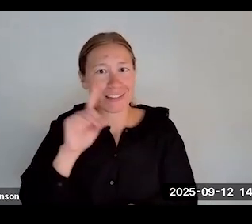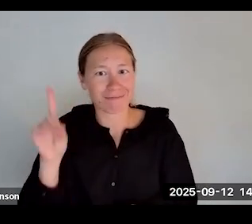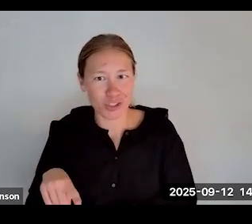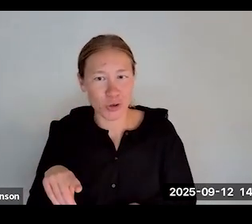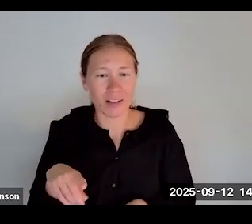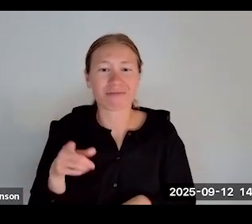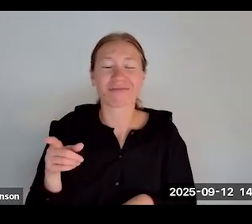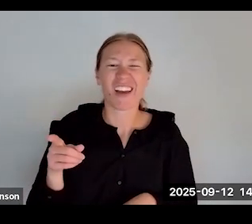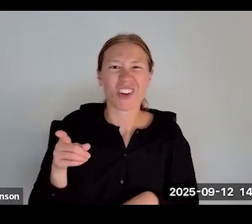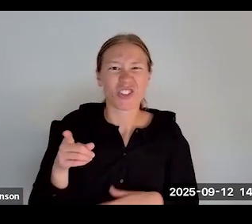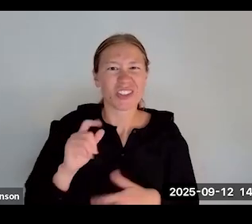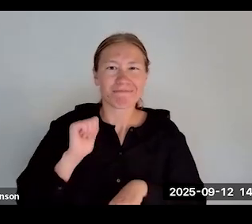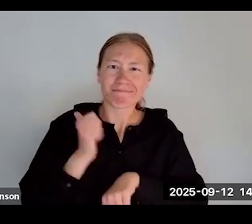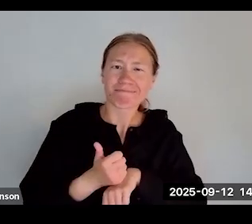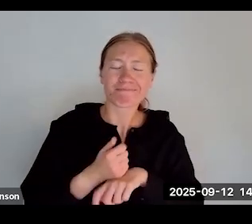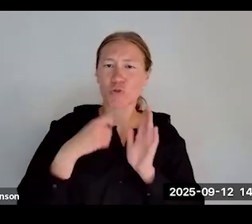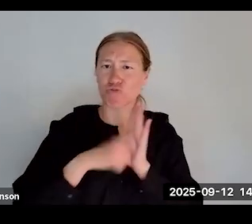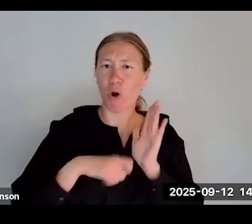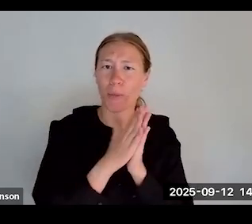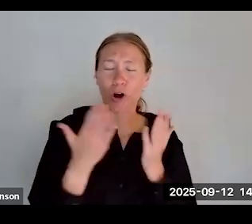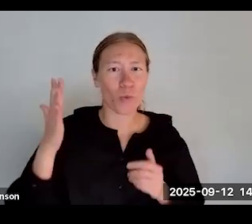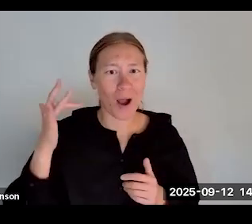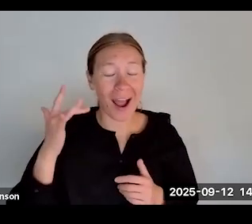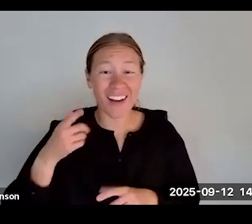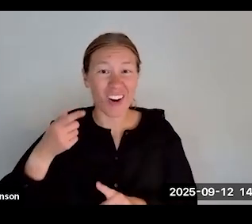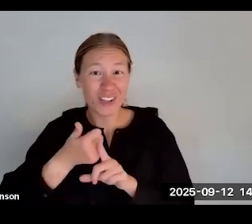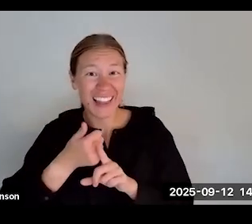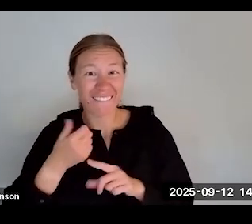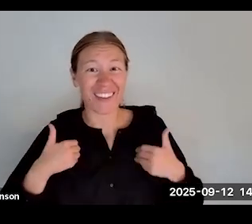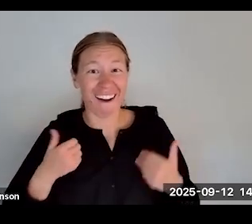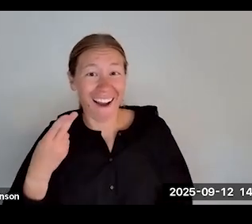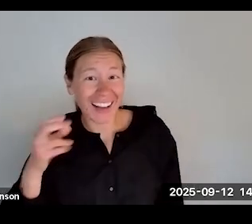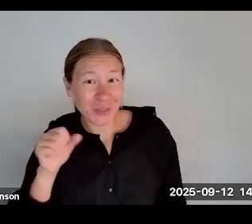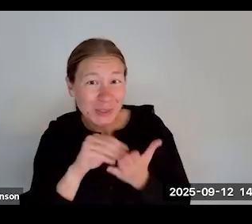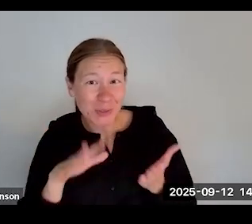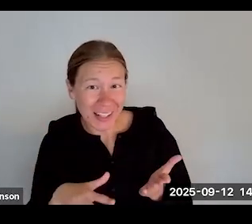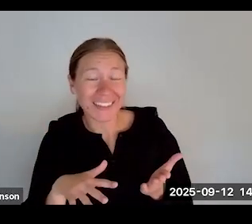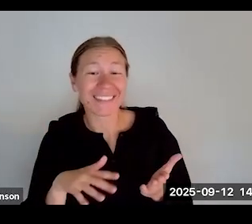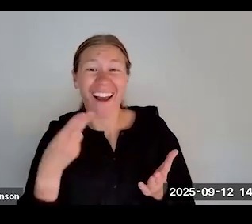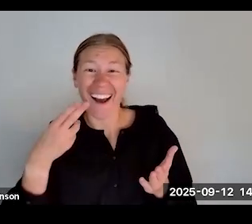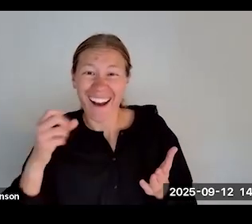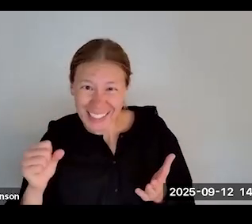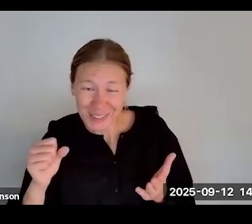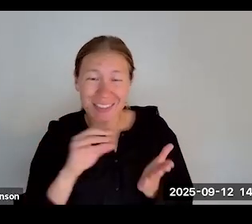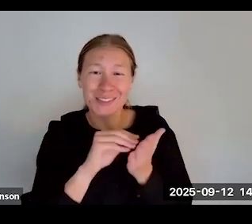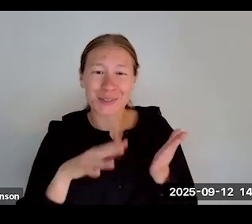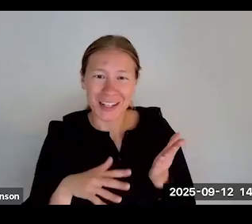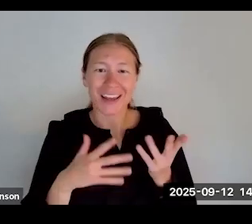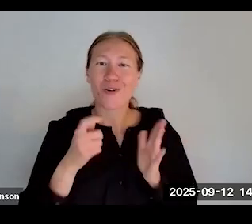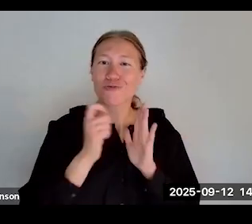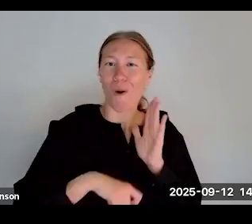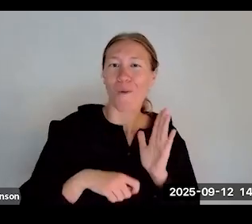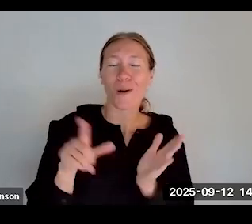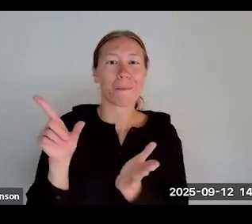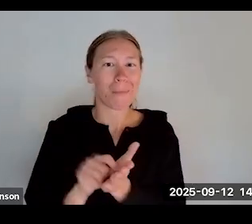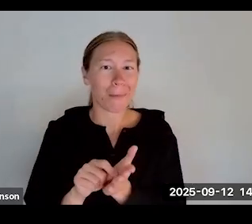that looked like her. So when she was in high school, she wrote and published this book. It's a very simple